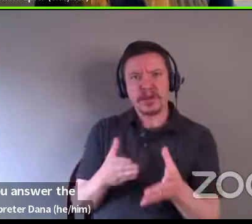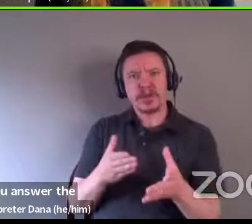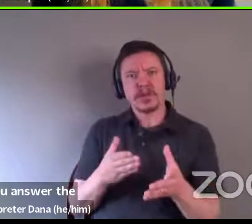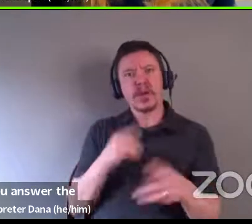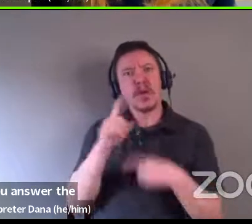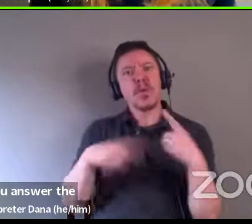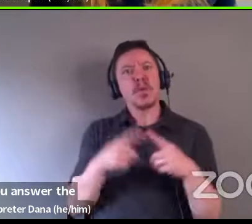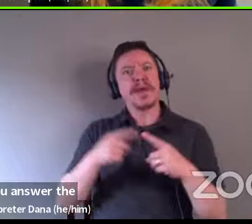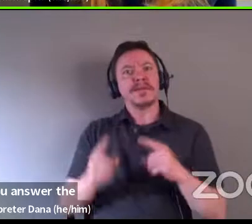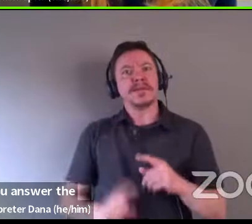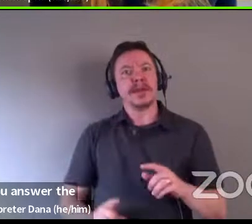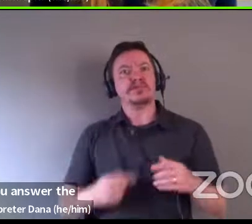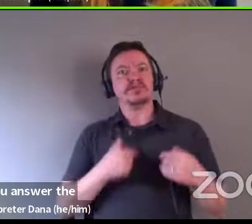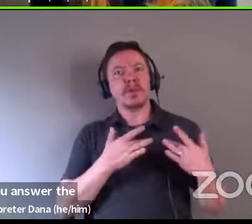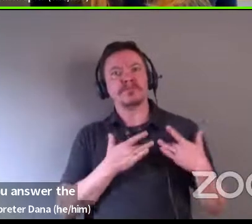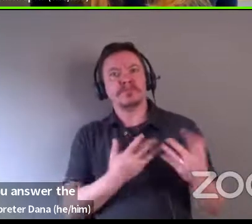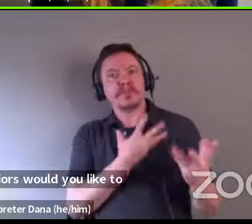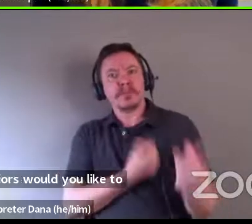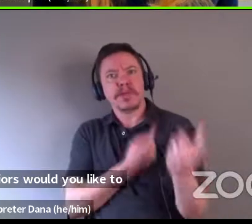empathy?